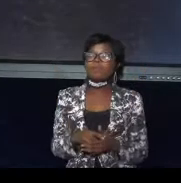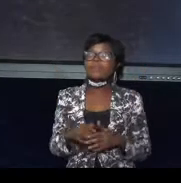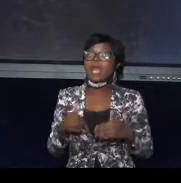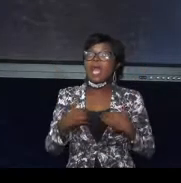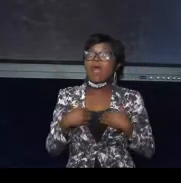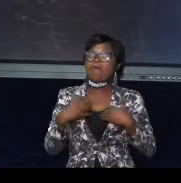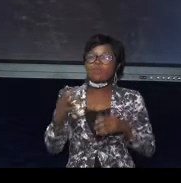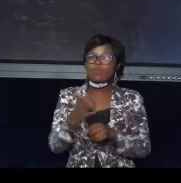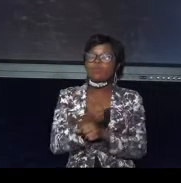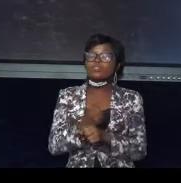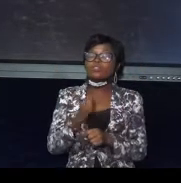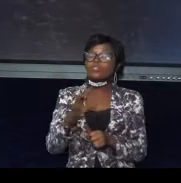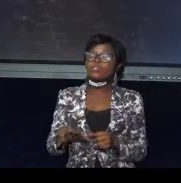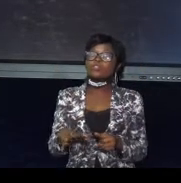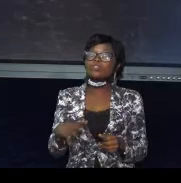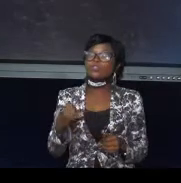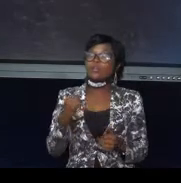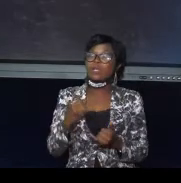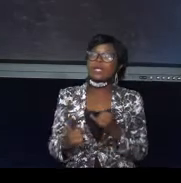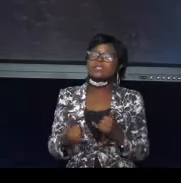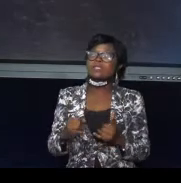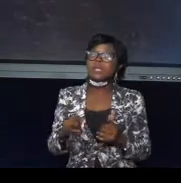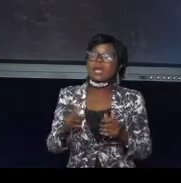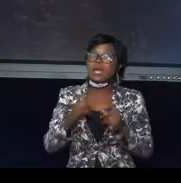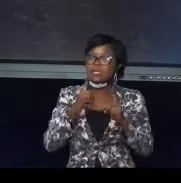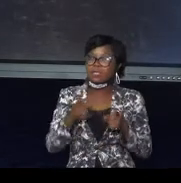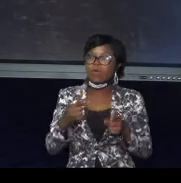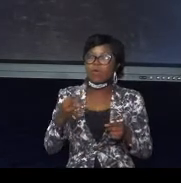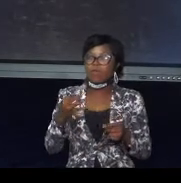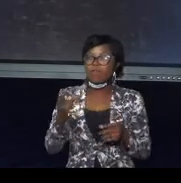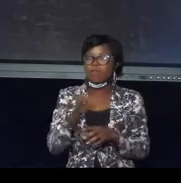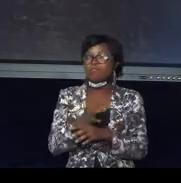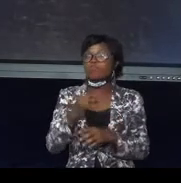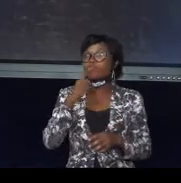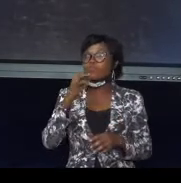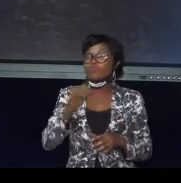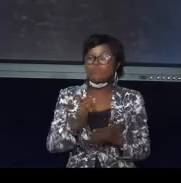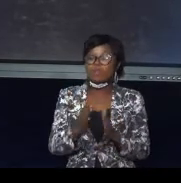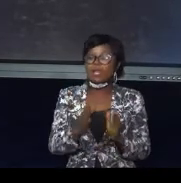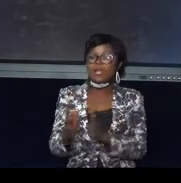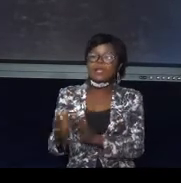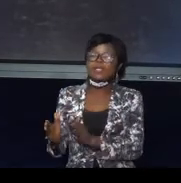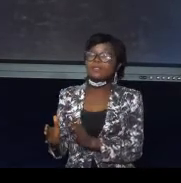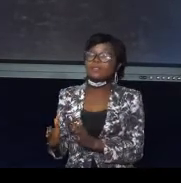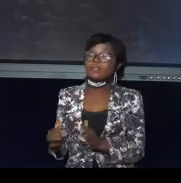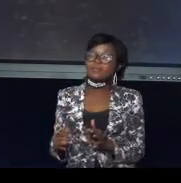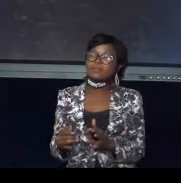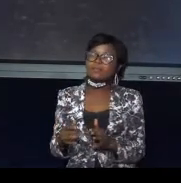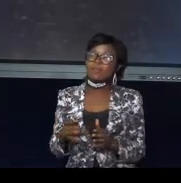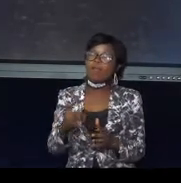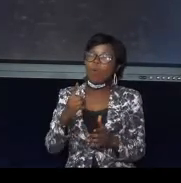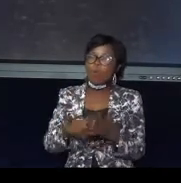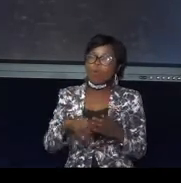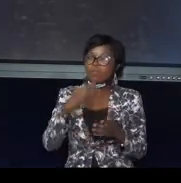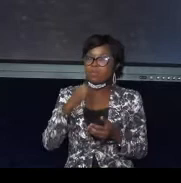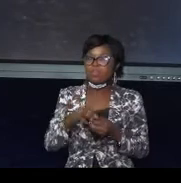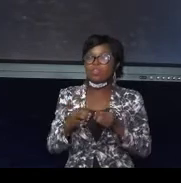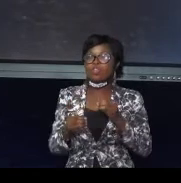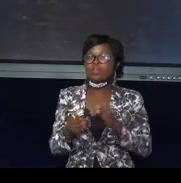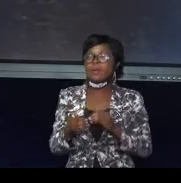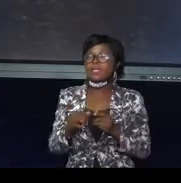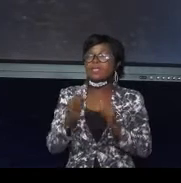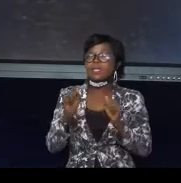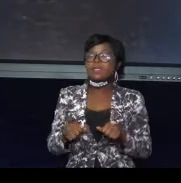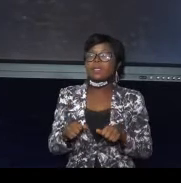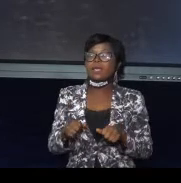Alrighty then, have you gotten your final answer? Let's see how it's done. Of course, we arrange 18, 24, and 30 like so. And then, what is